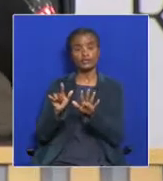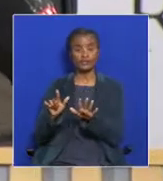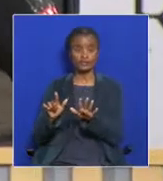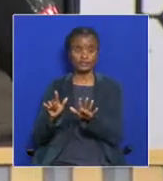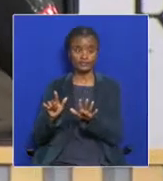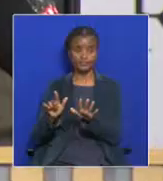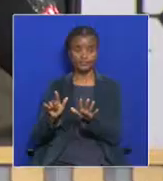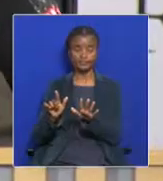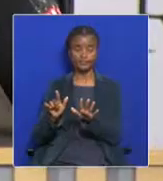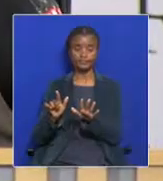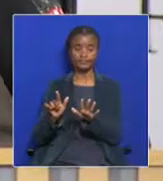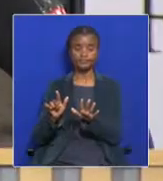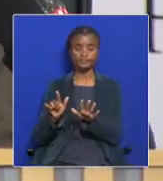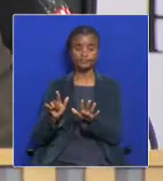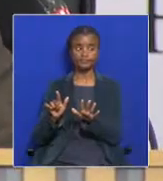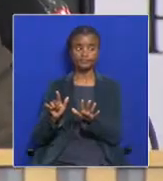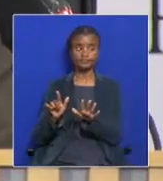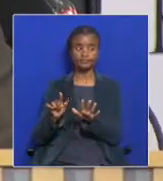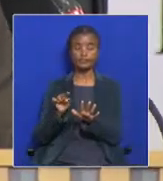That is by